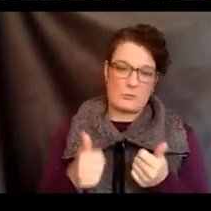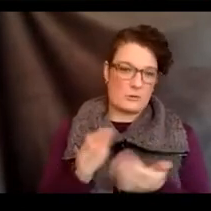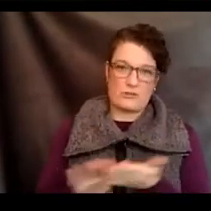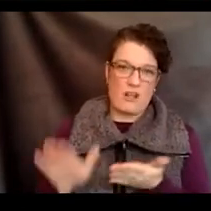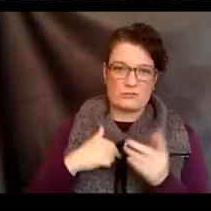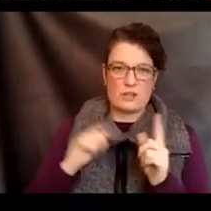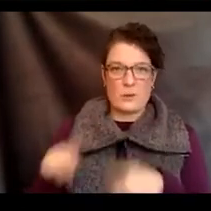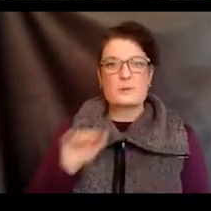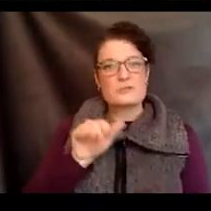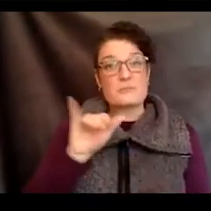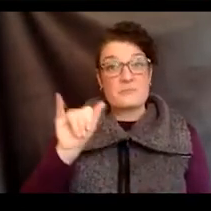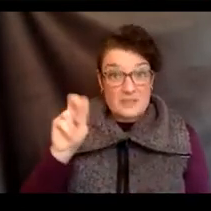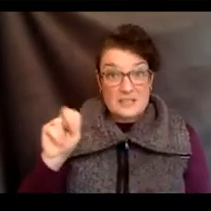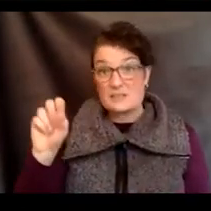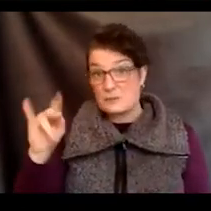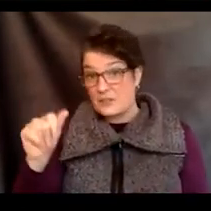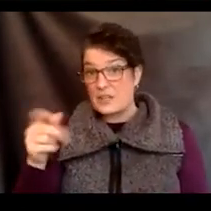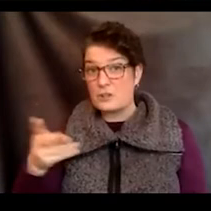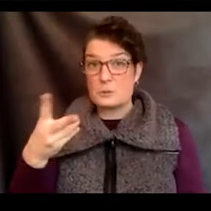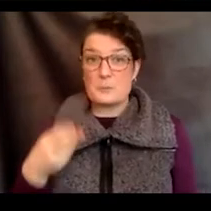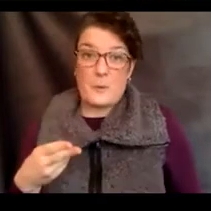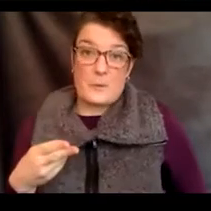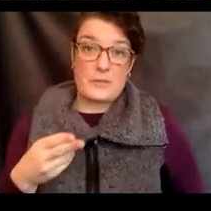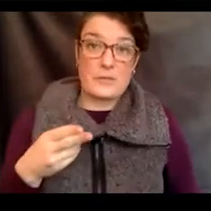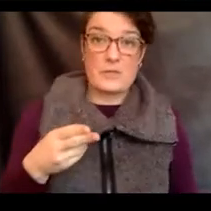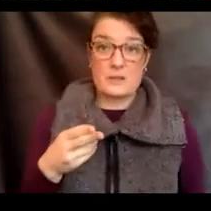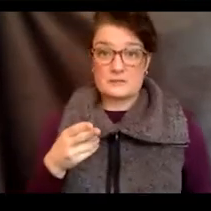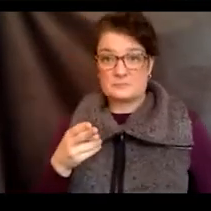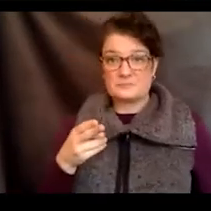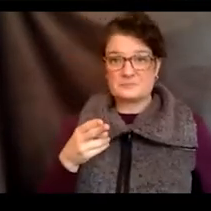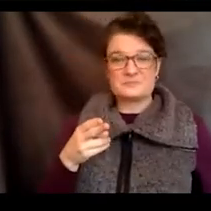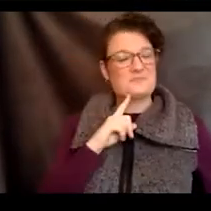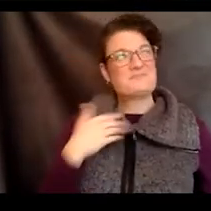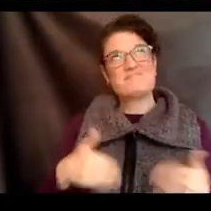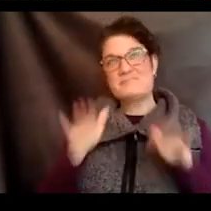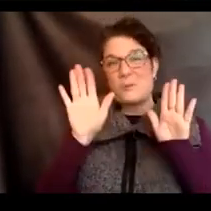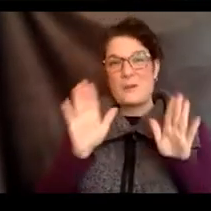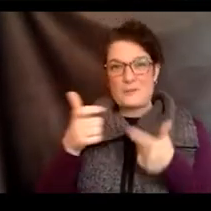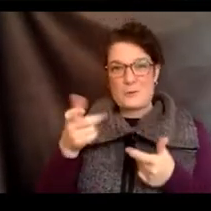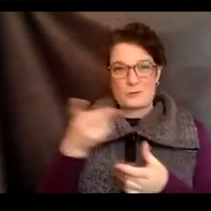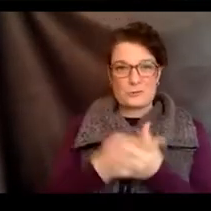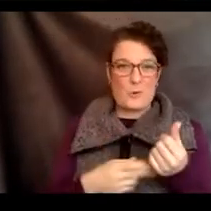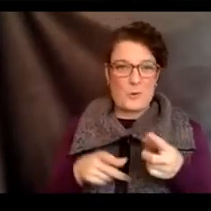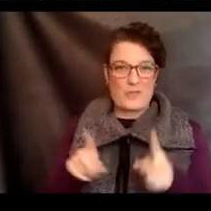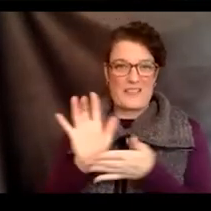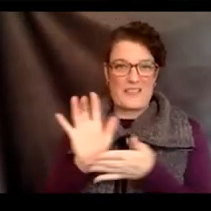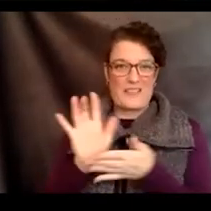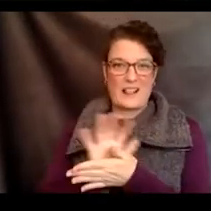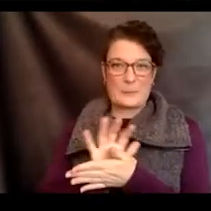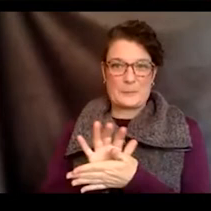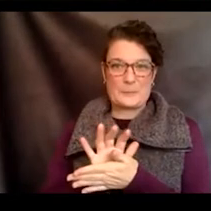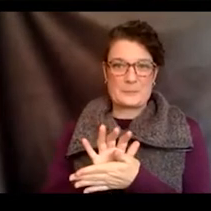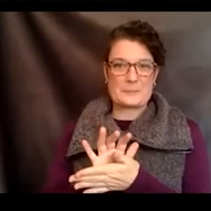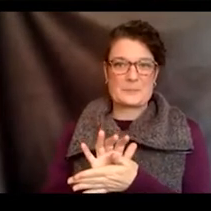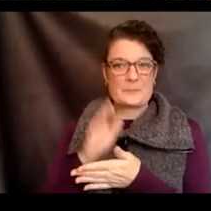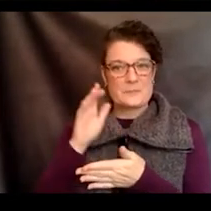wondering, Ian and Sophia, you know, you both did, it was just so wonderful to watch you both in the film sort of, you know, just